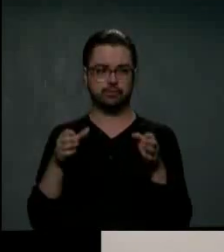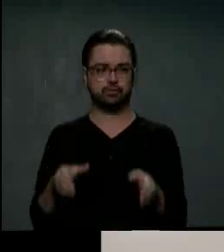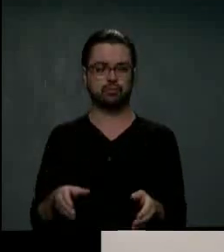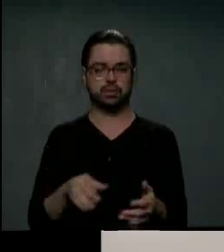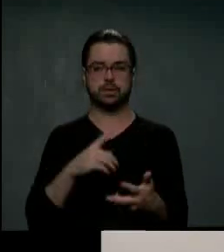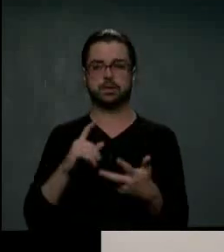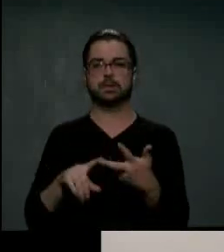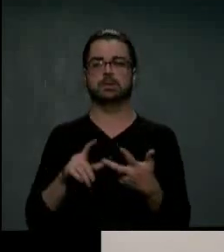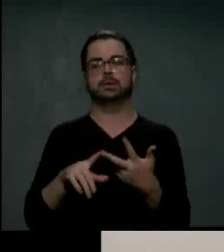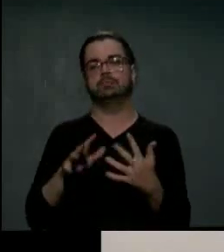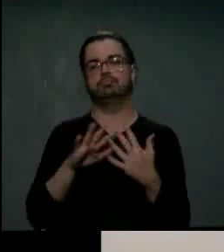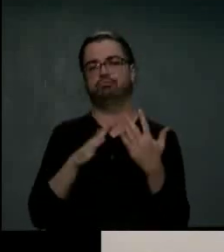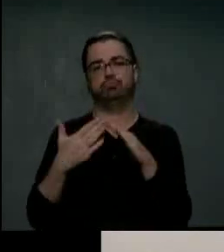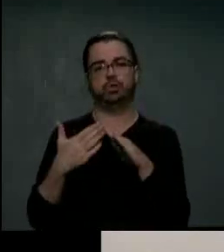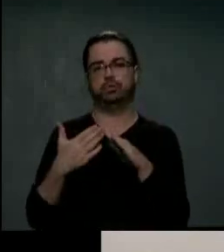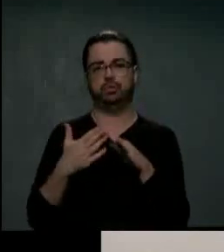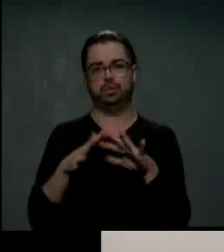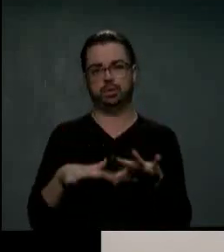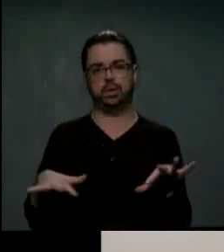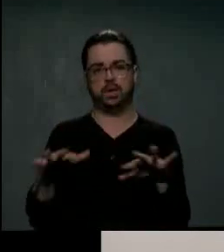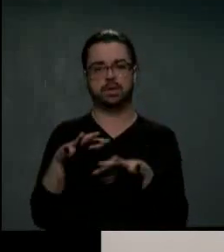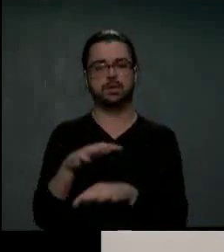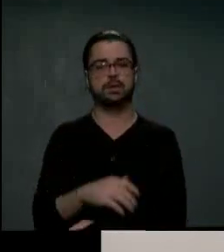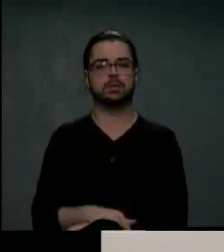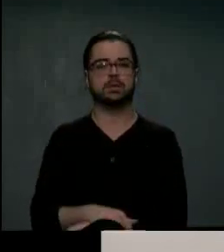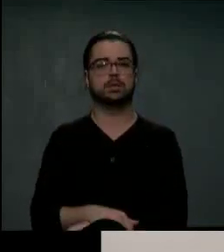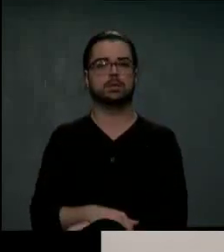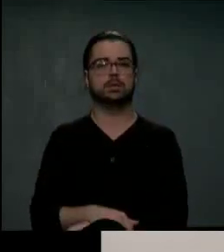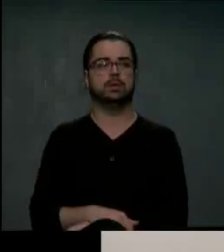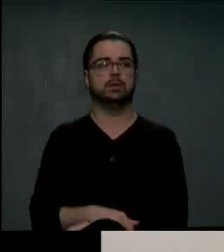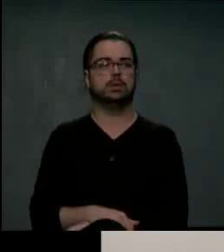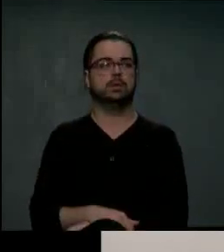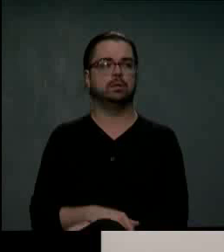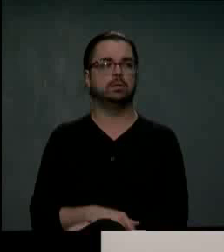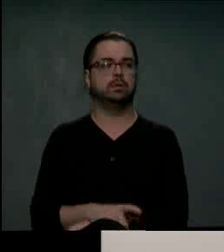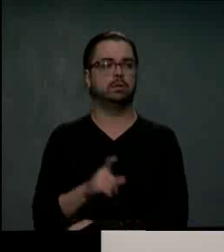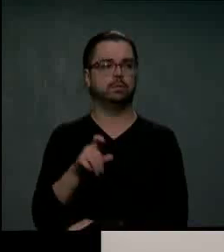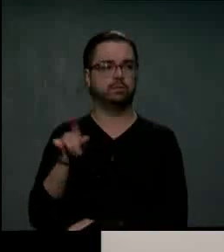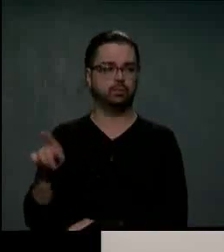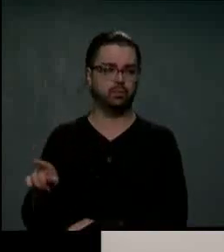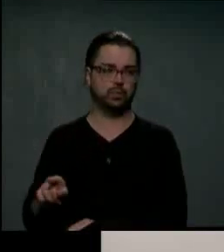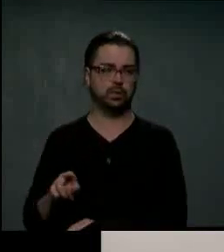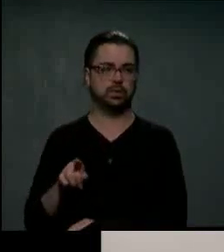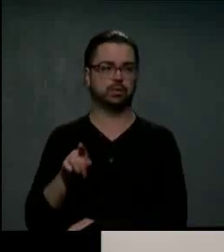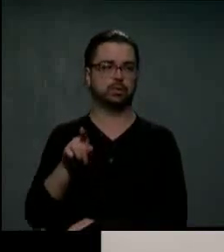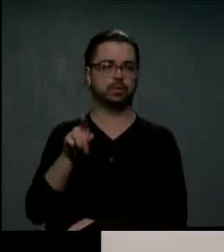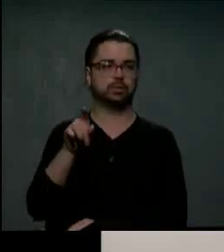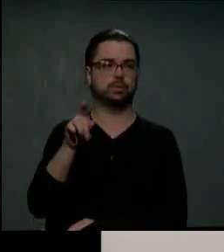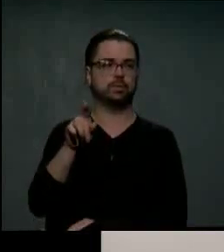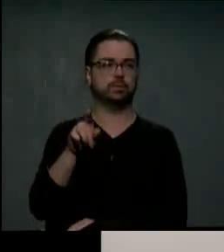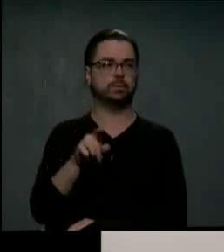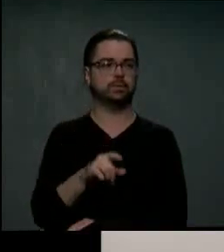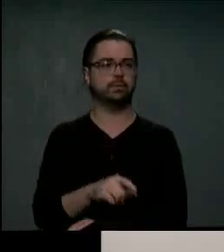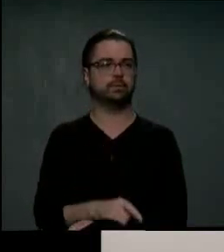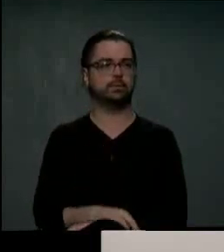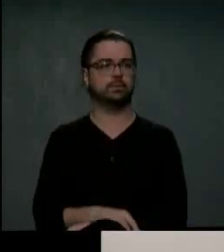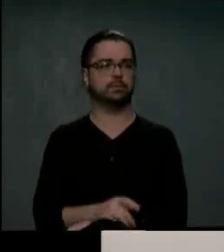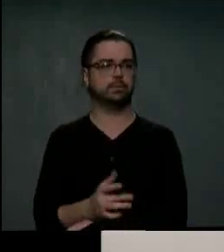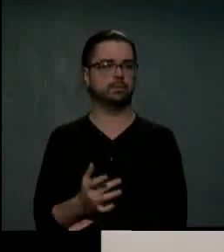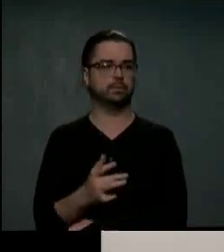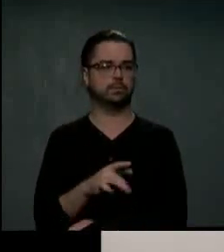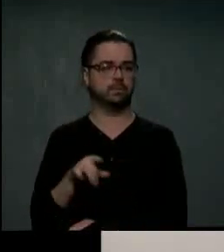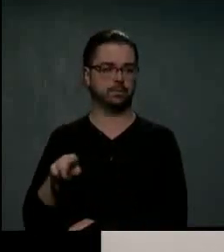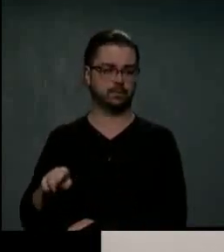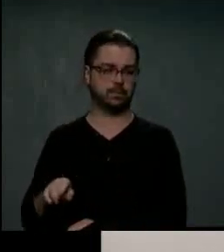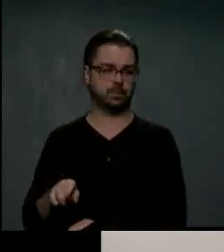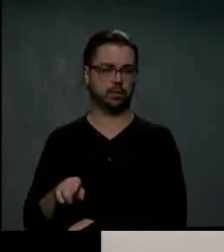streets and just the community assets. And you're going to have to bring your cursor up. I'm going to go back. And